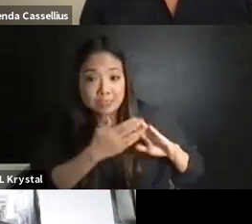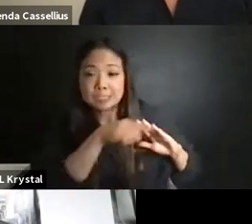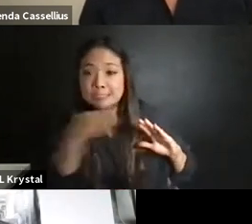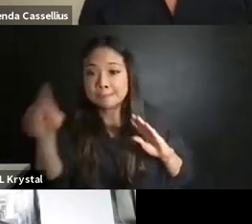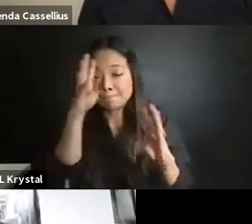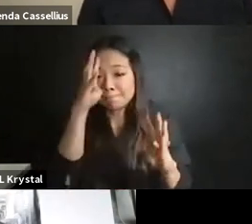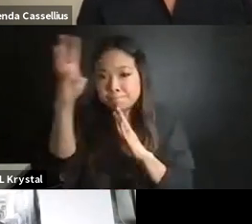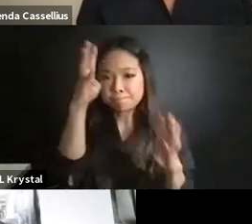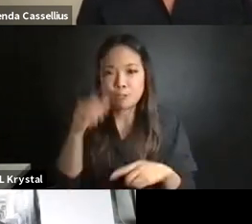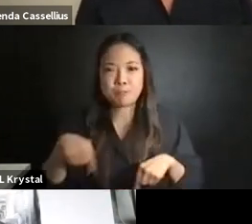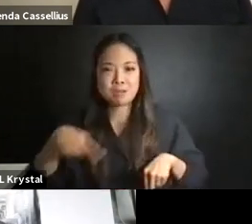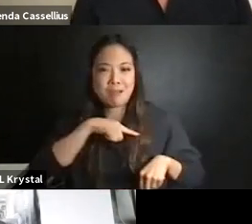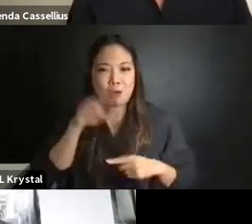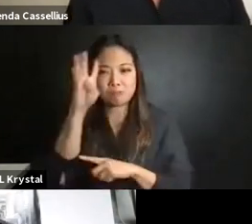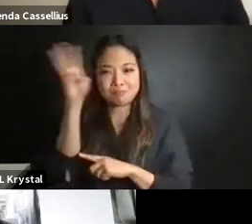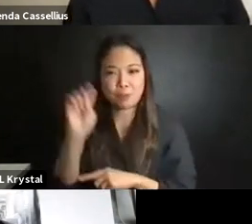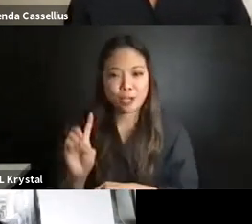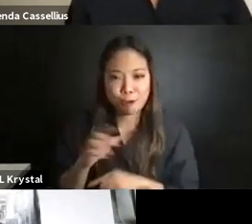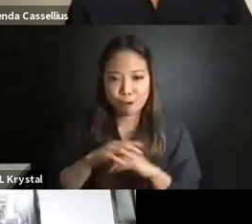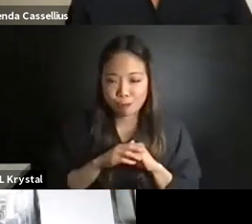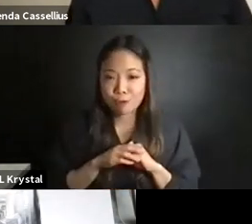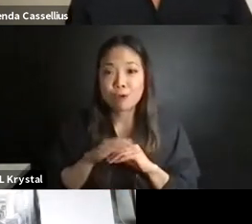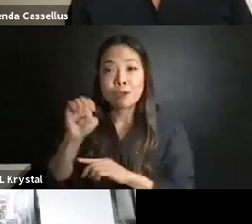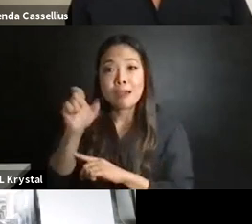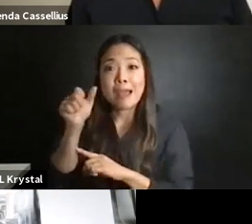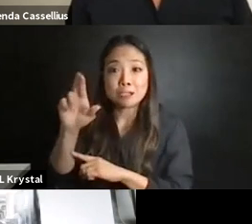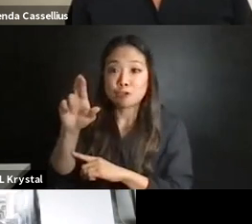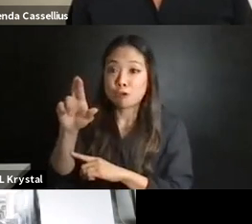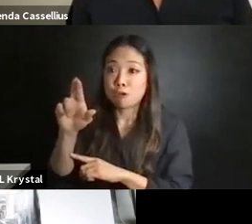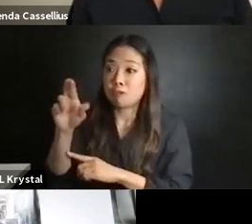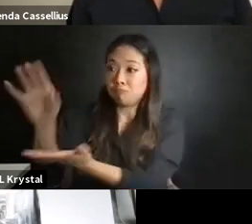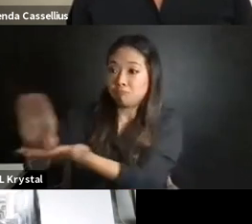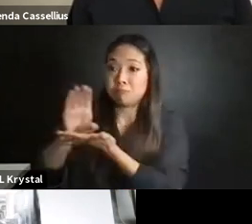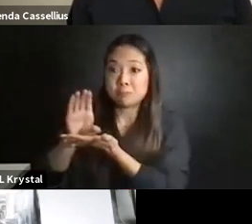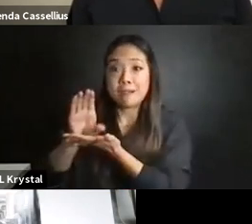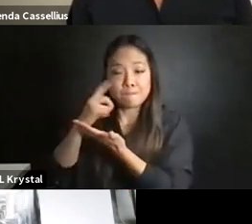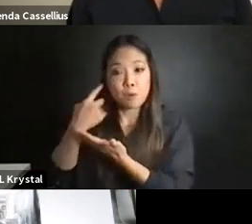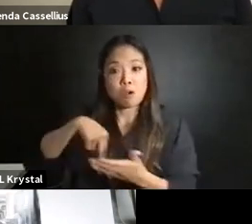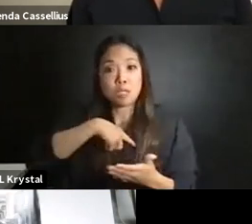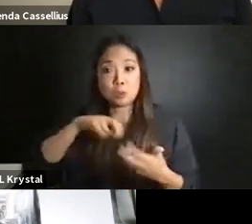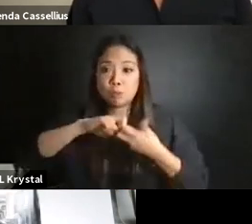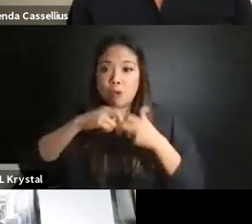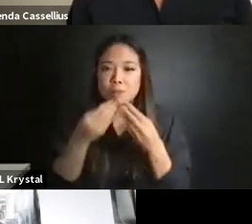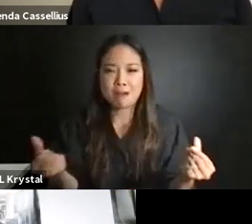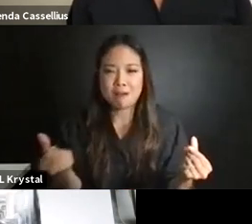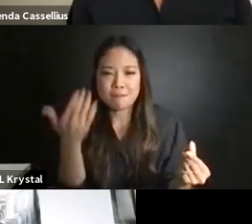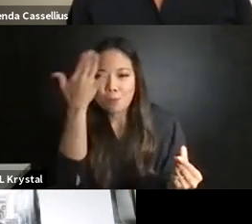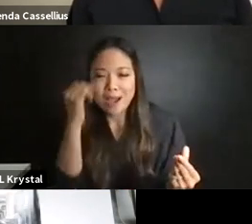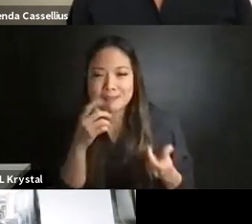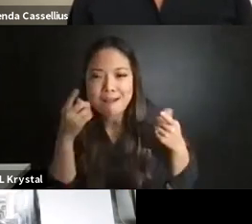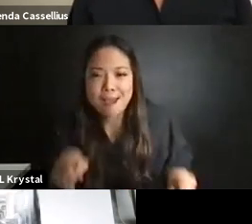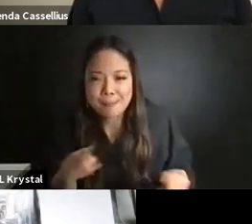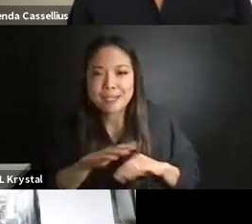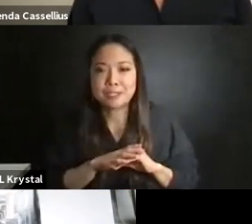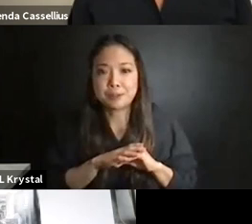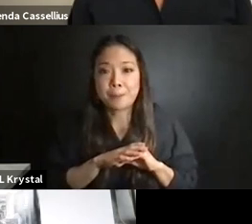esther funds are for this type of problem solving why is it not happening in october nate cooter will discuss the major capital work